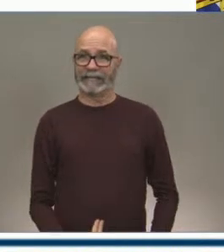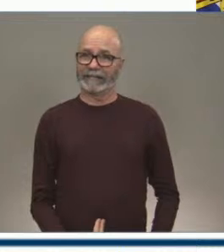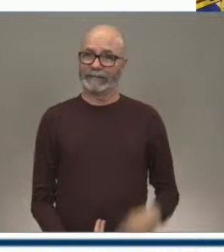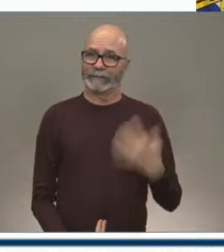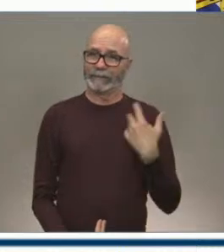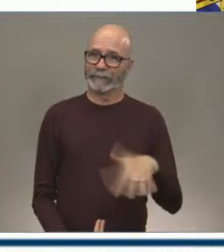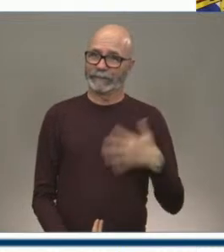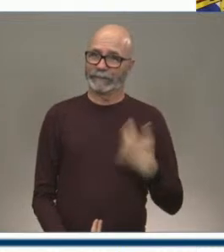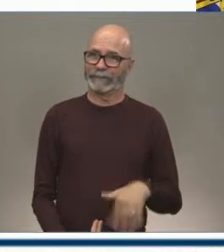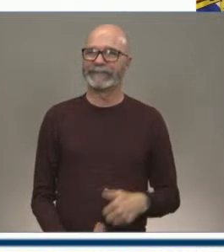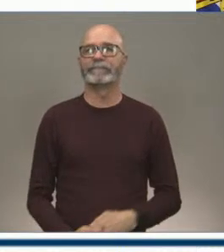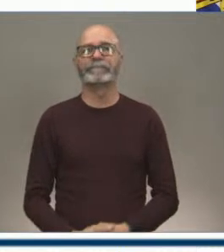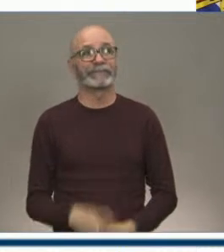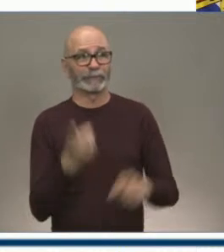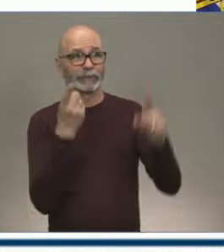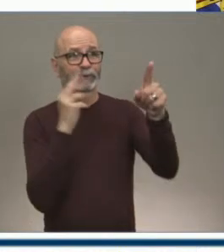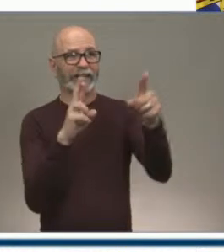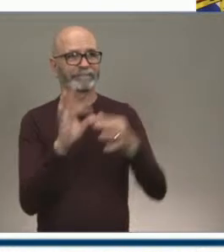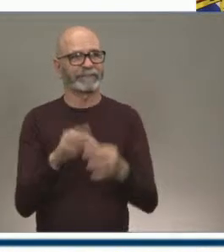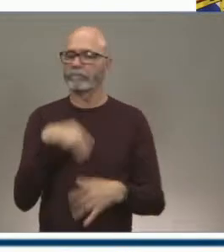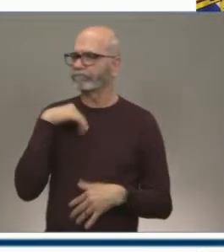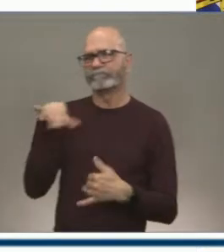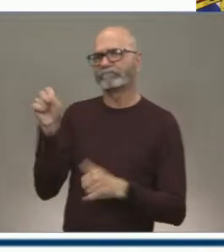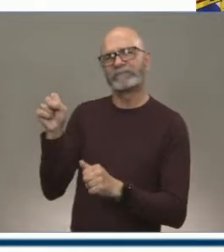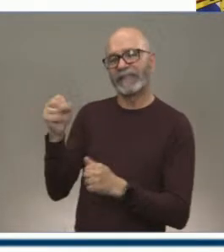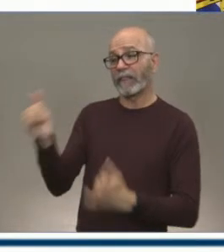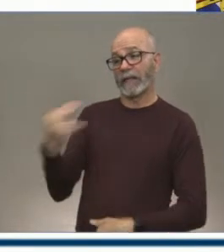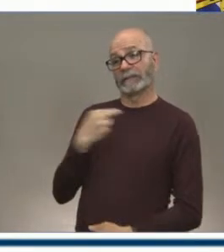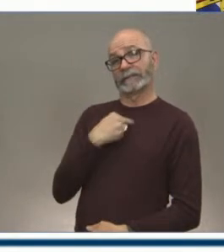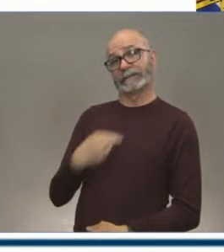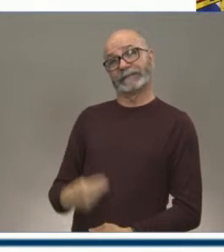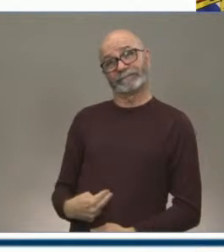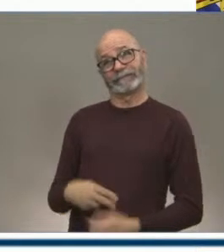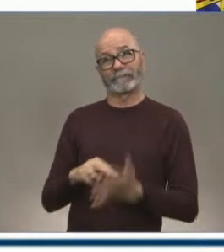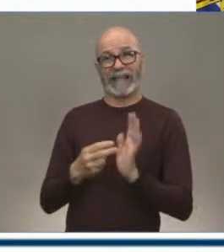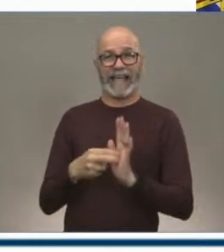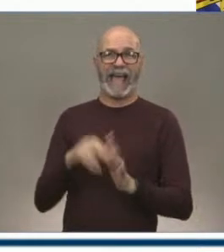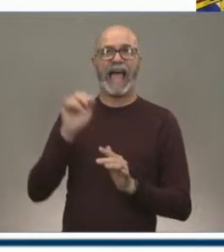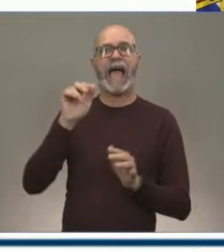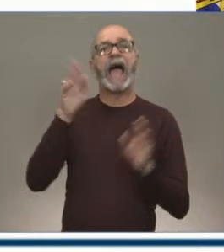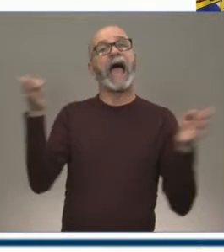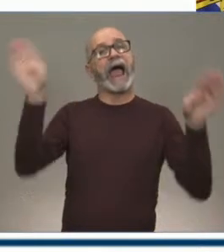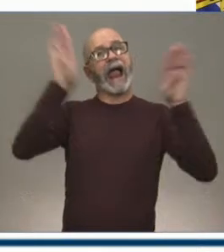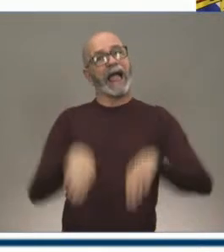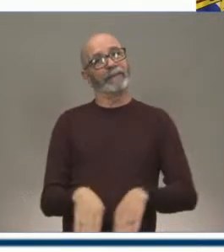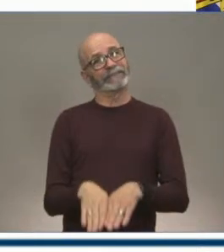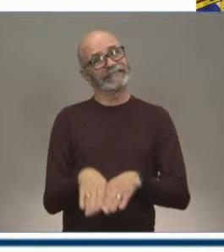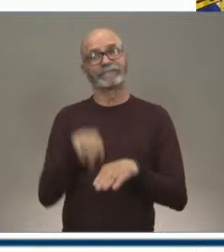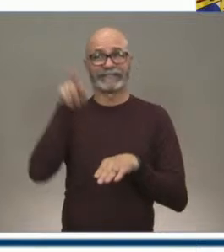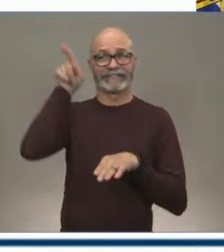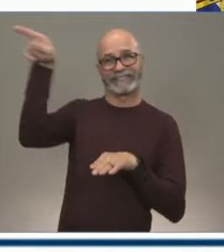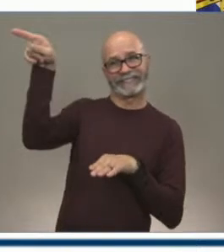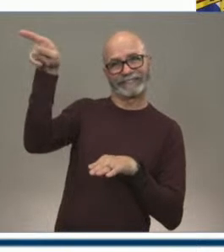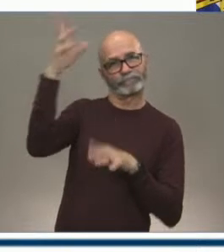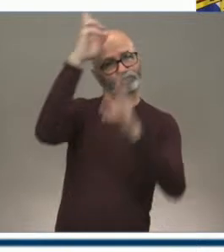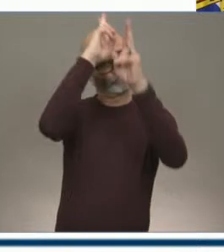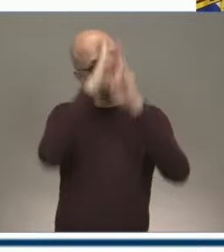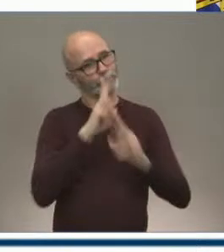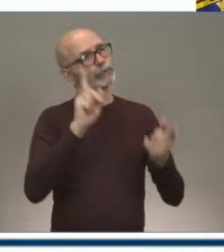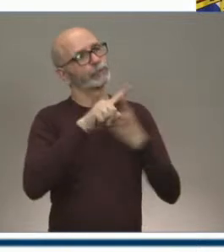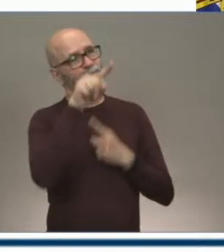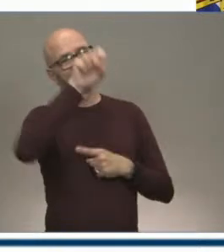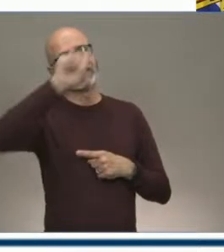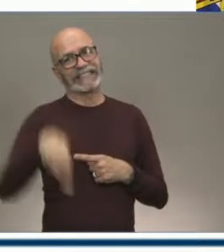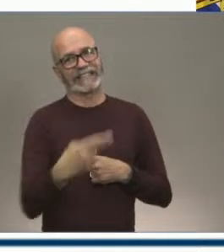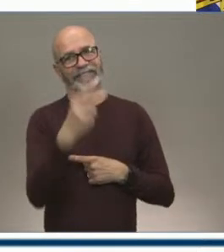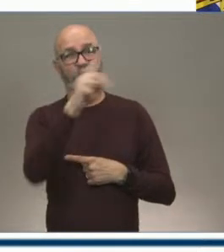somebody kindly sent me, this is Annapolis Valley Tartan Tie, and this is in honor of you and where you live and who you represent. Well,